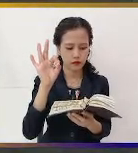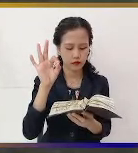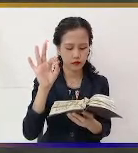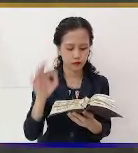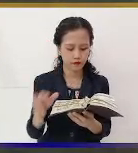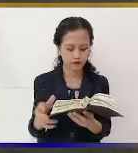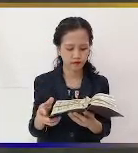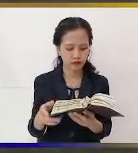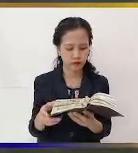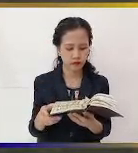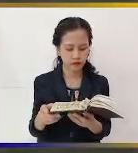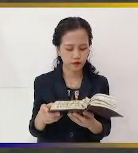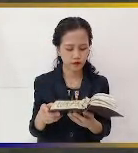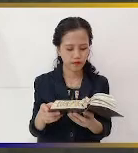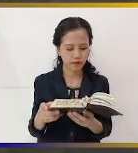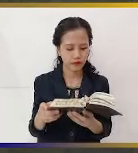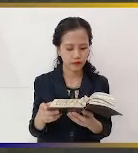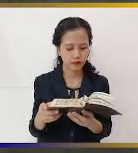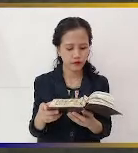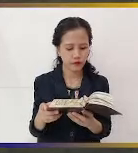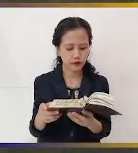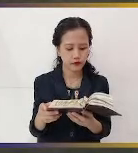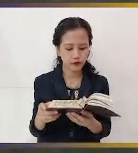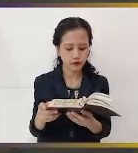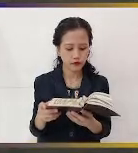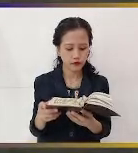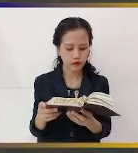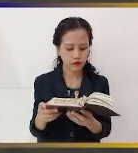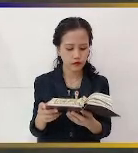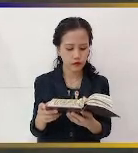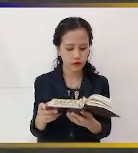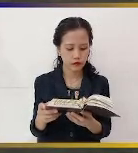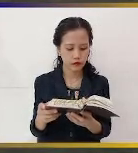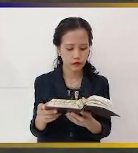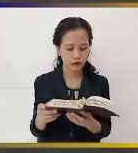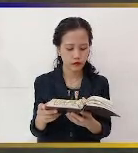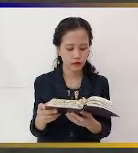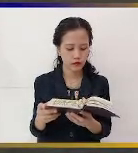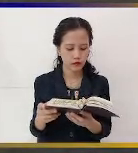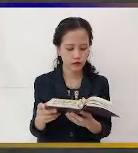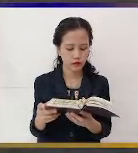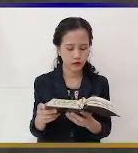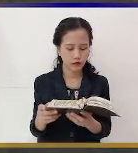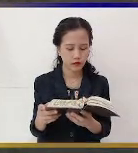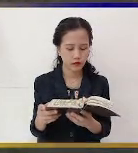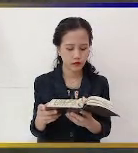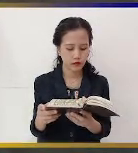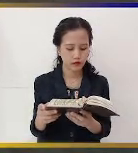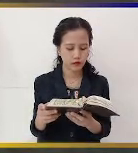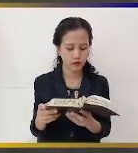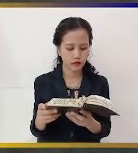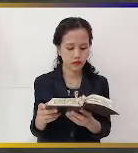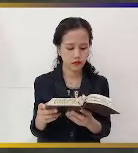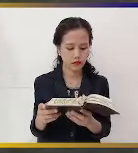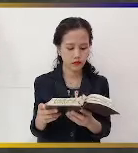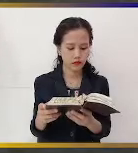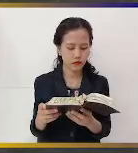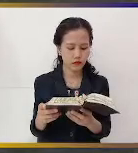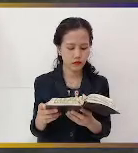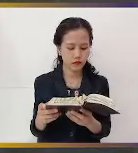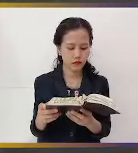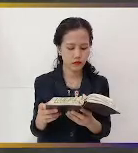may discern between good and bad. For who is able to judge this thy so great